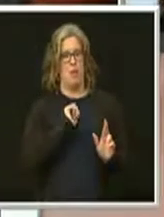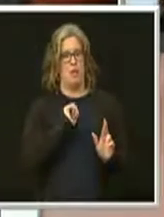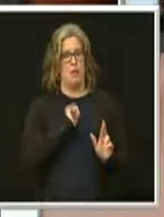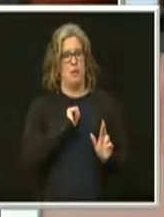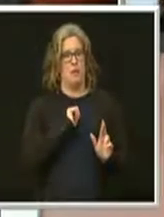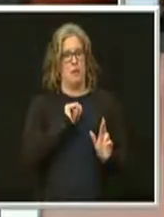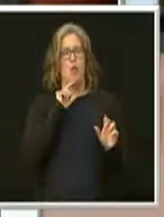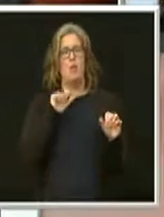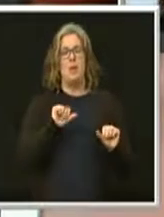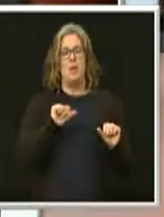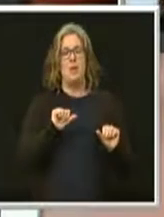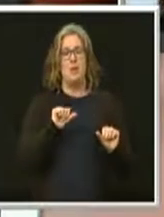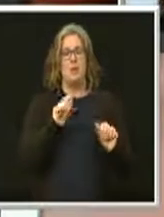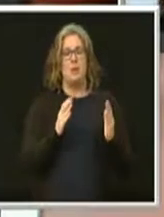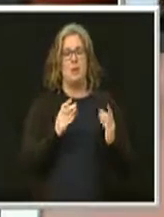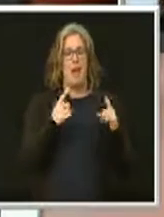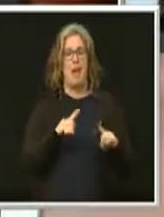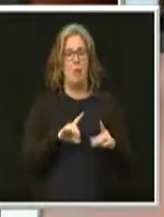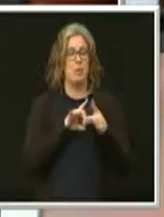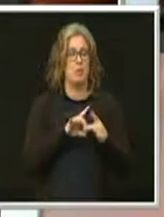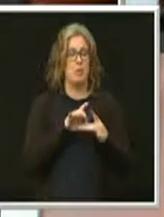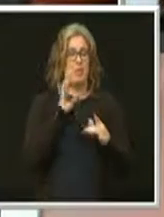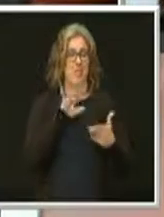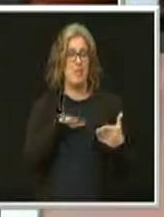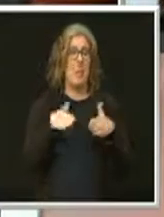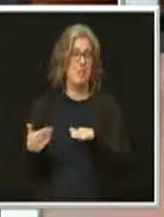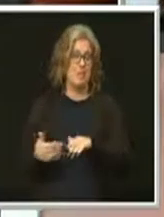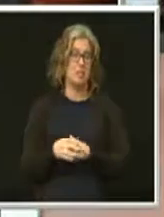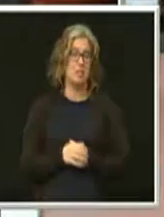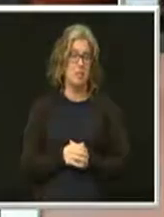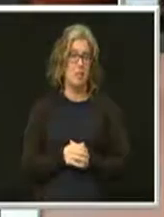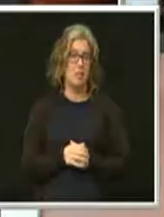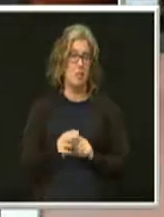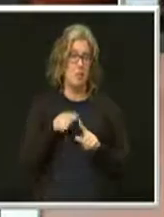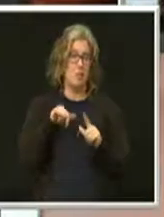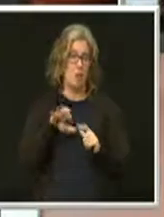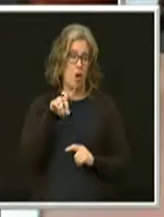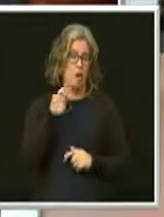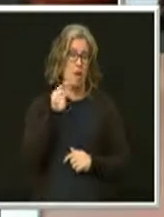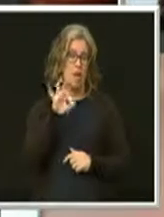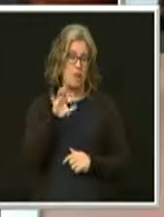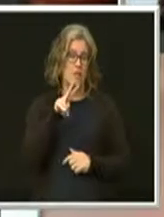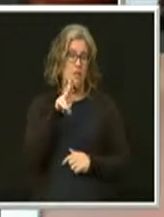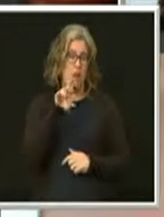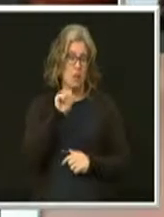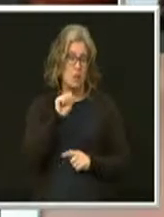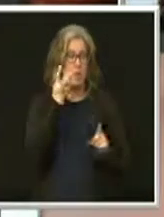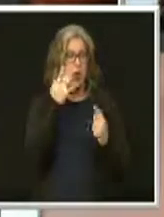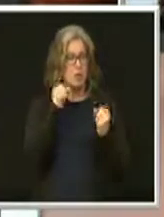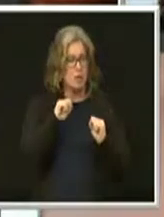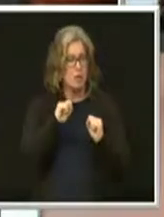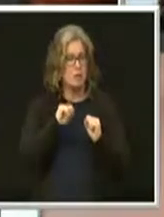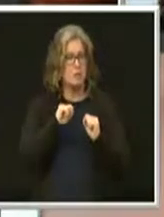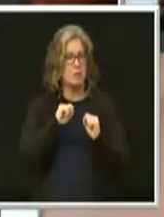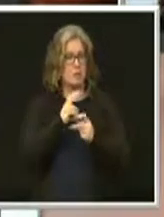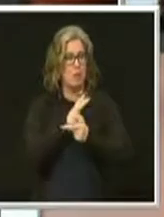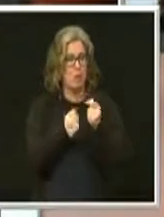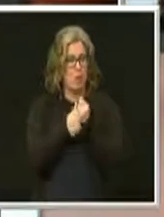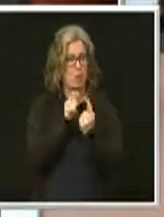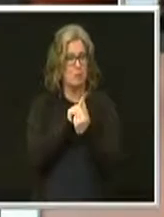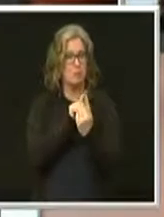for potentially what could be happening in terms of fatalities from this COVID-19 virus. And that's why we're trying to keep everybody apart